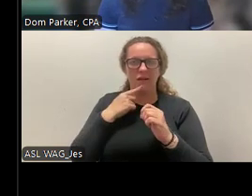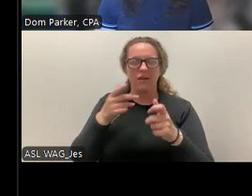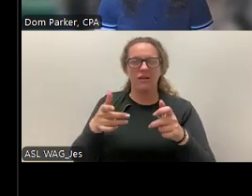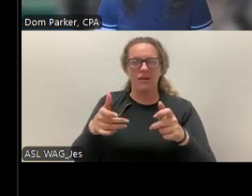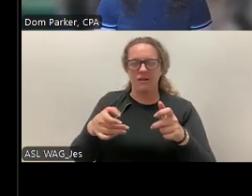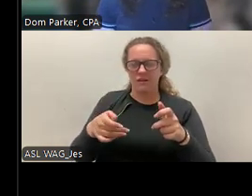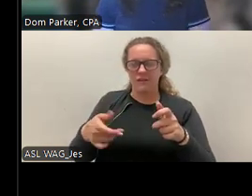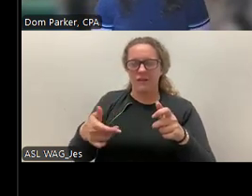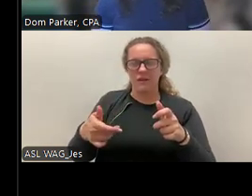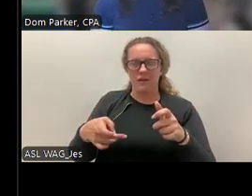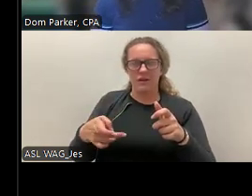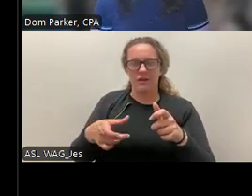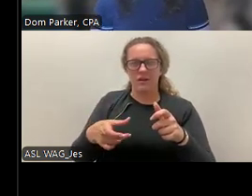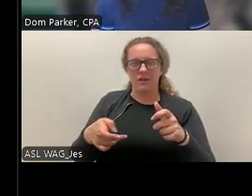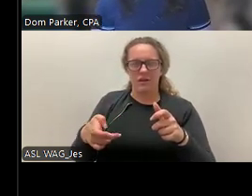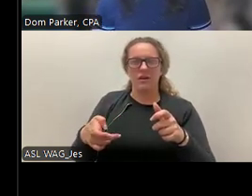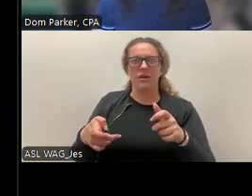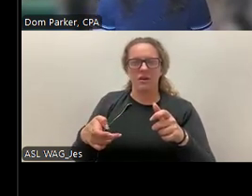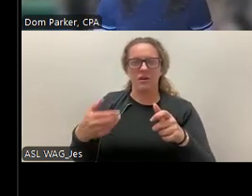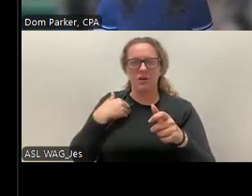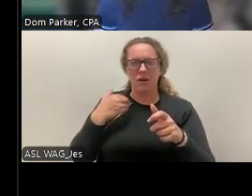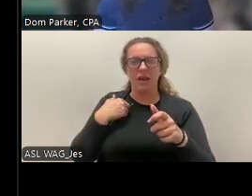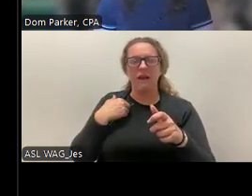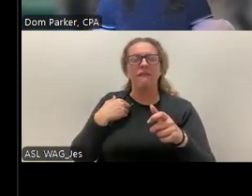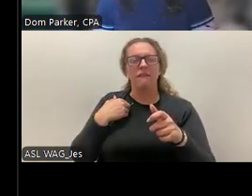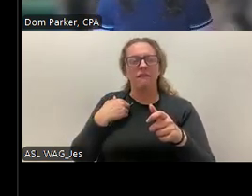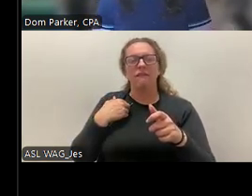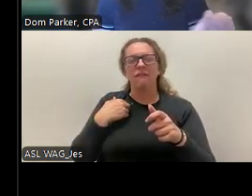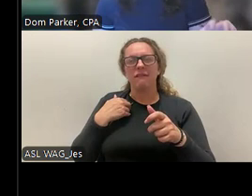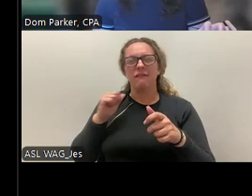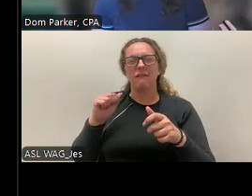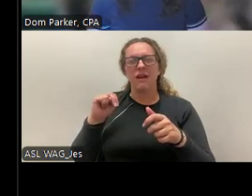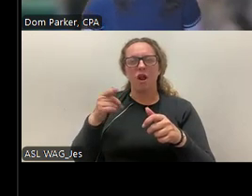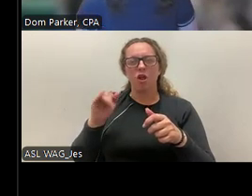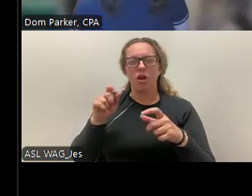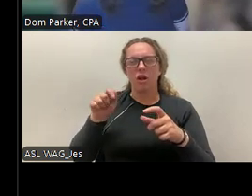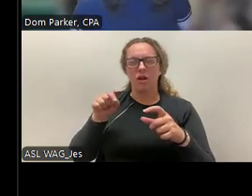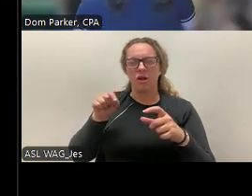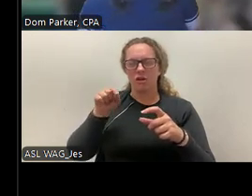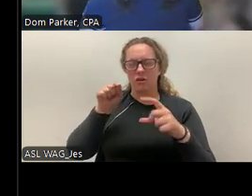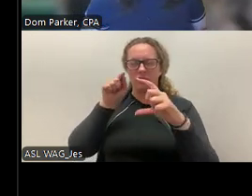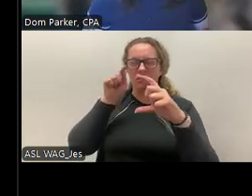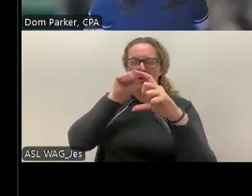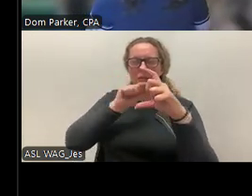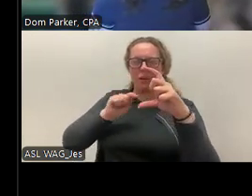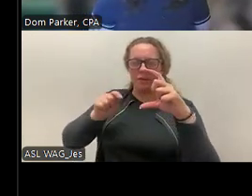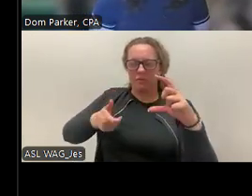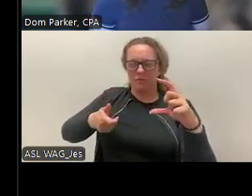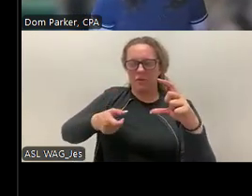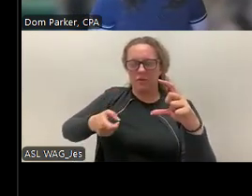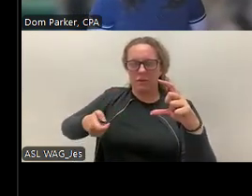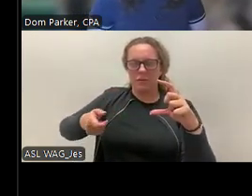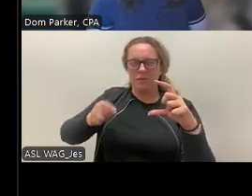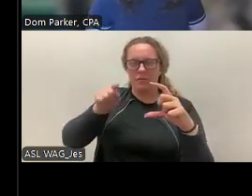an adaptive controller, you have an analog stick, you have a stick as well, and you can circle around. So for